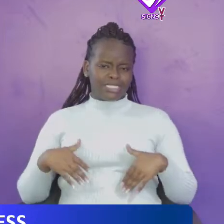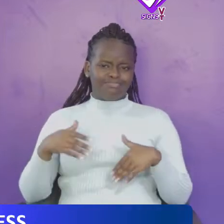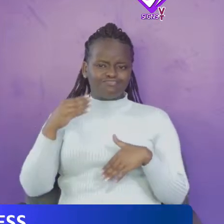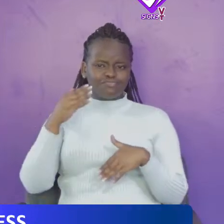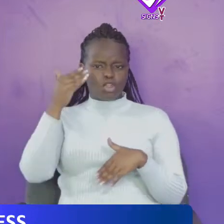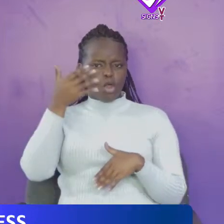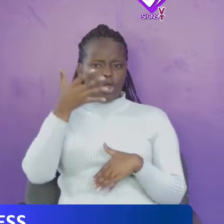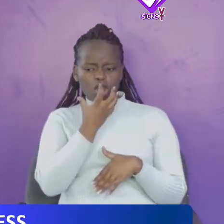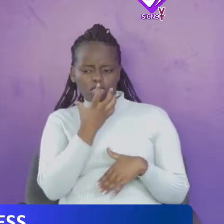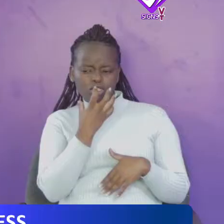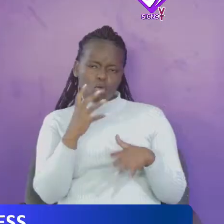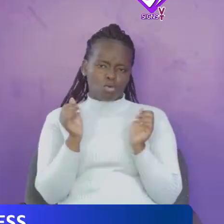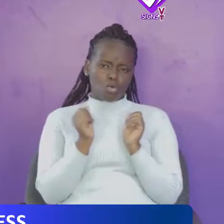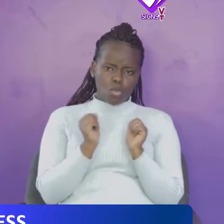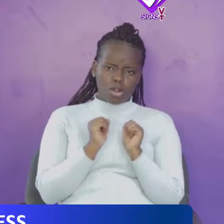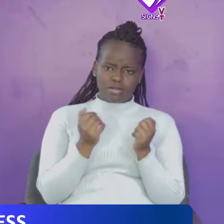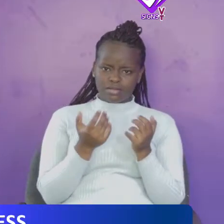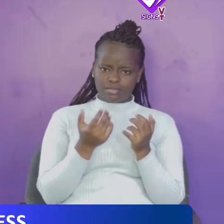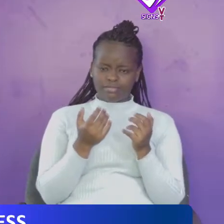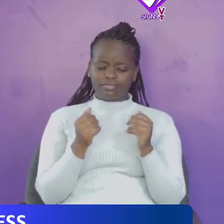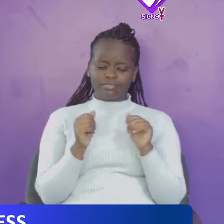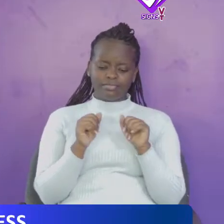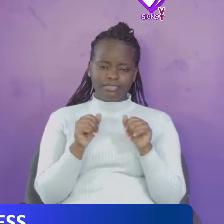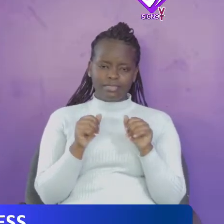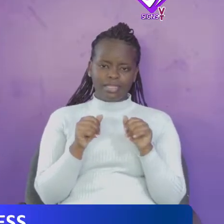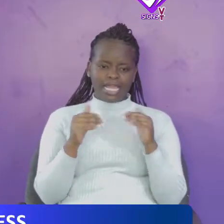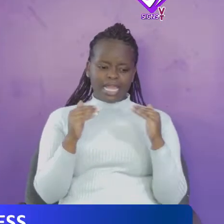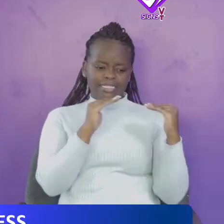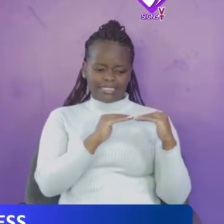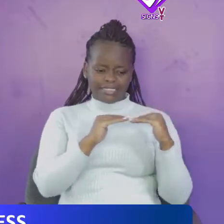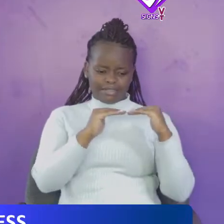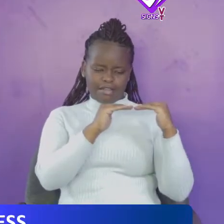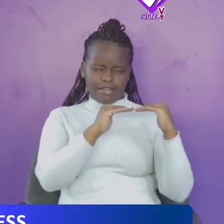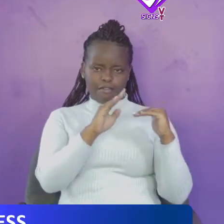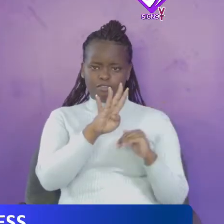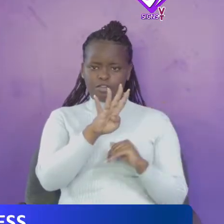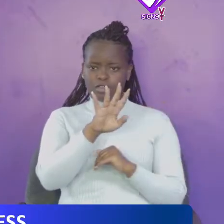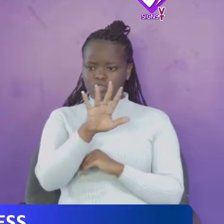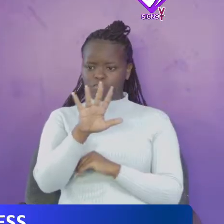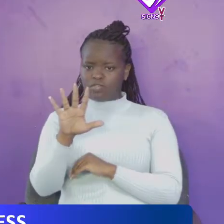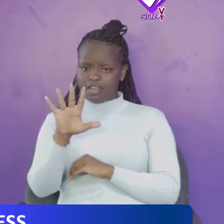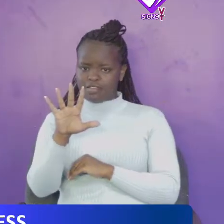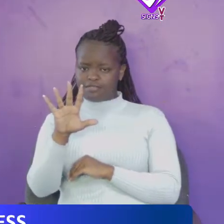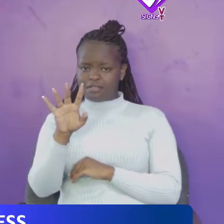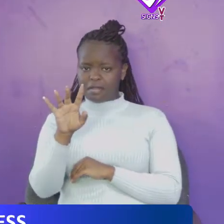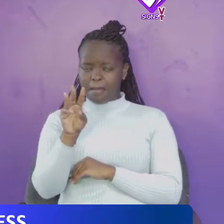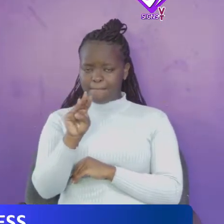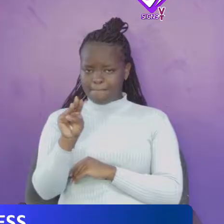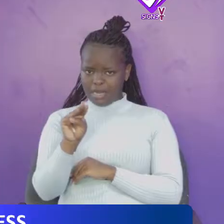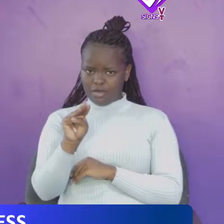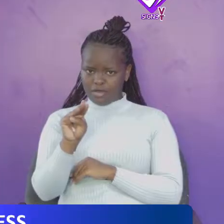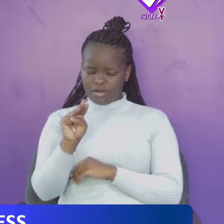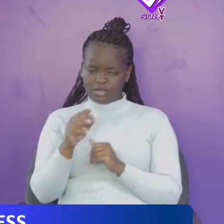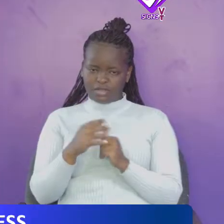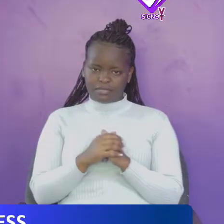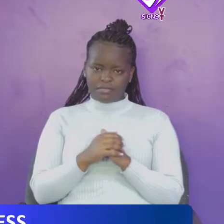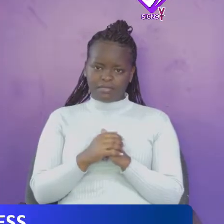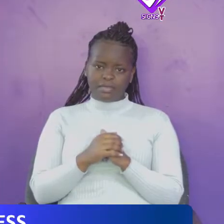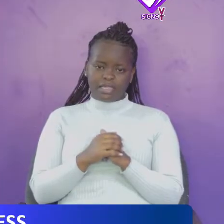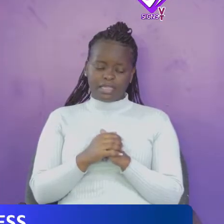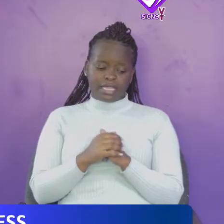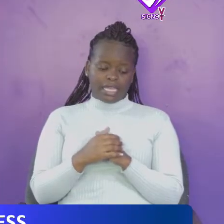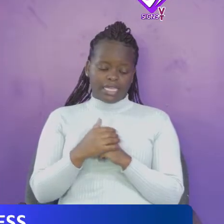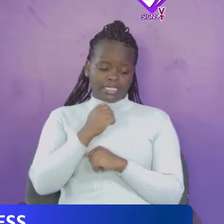sweat glands, evenly distributed, 4 to 5 million. And they say, according to science and medical,